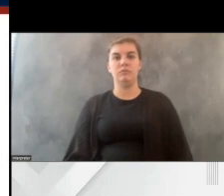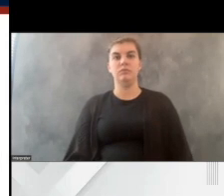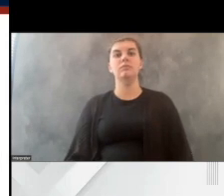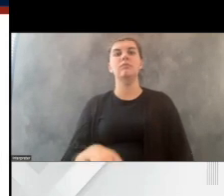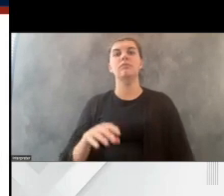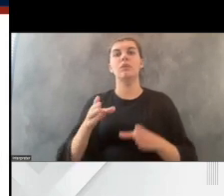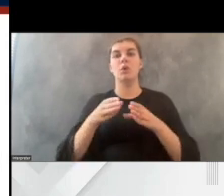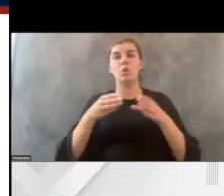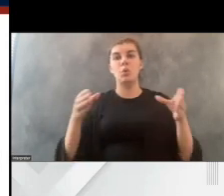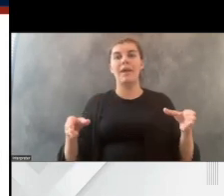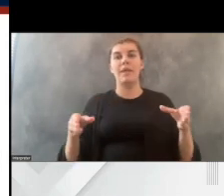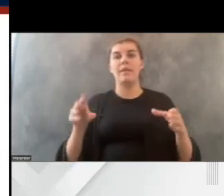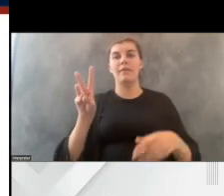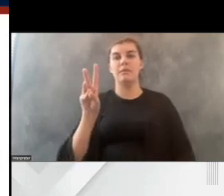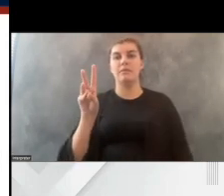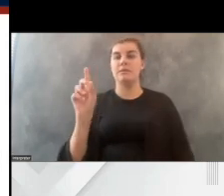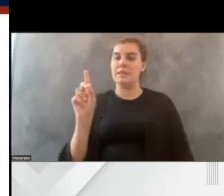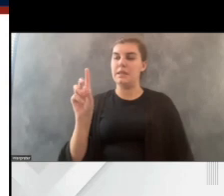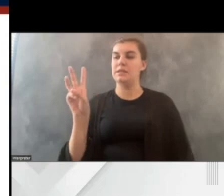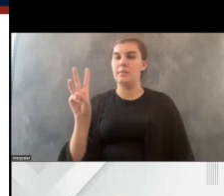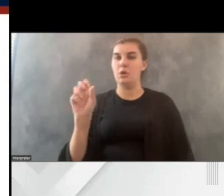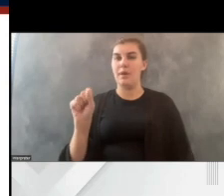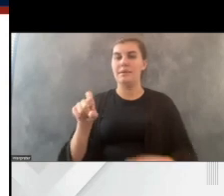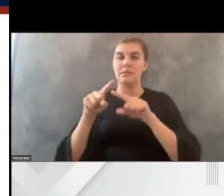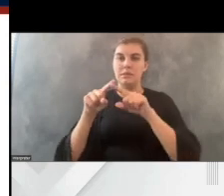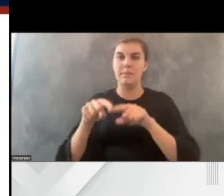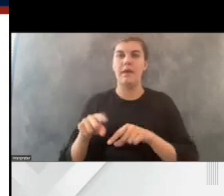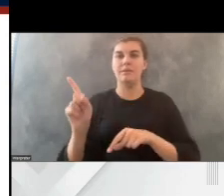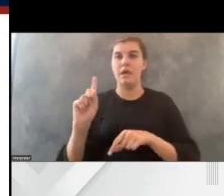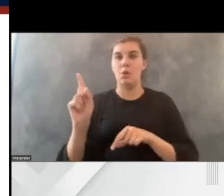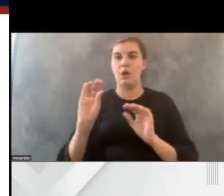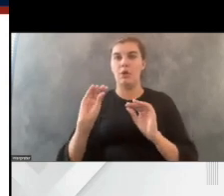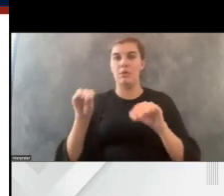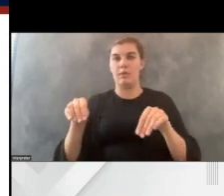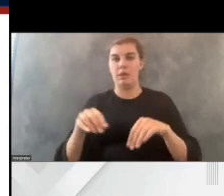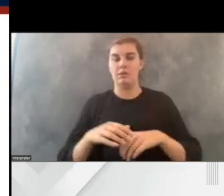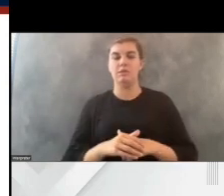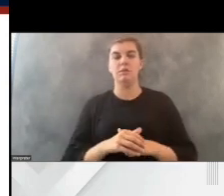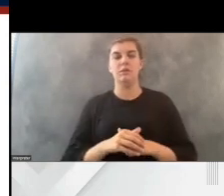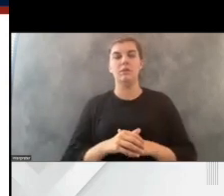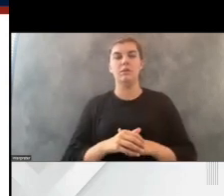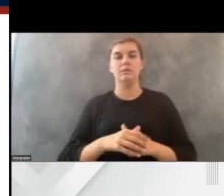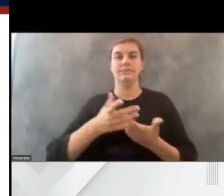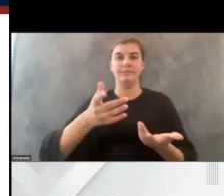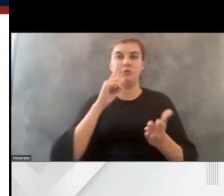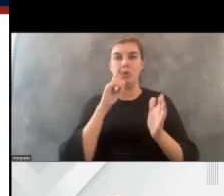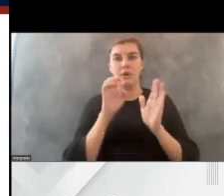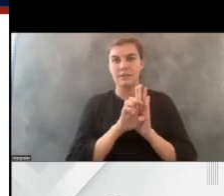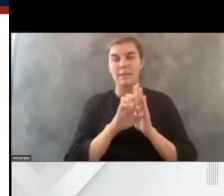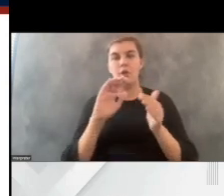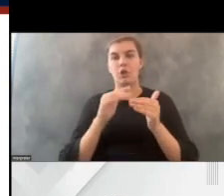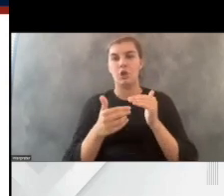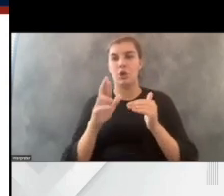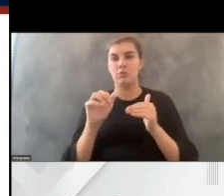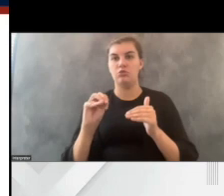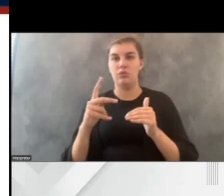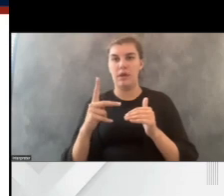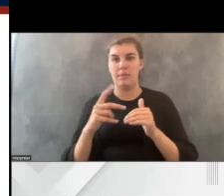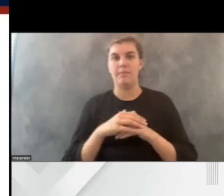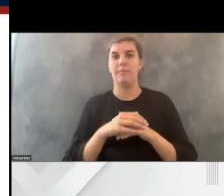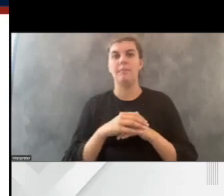case, for a parallel curb ramp, the landing is permitted to have cross slope similar to the